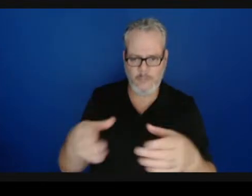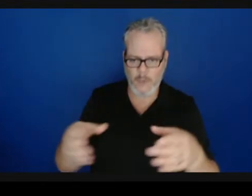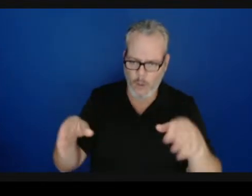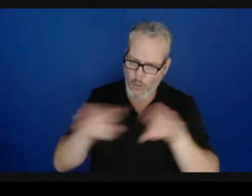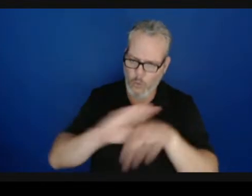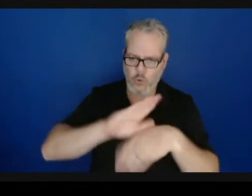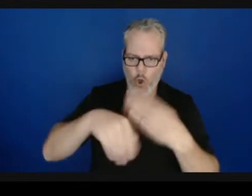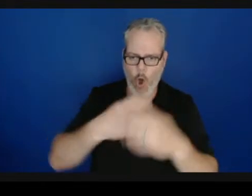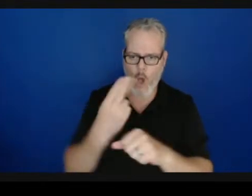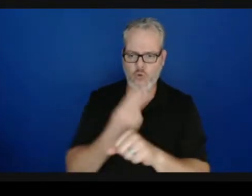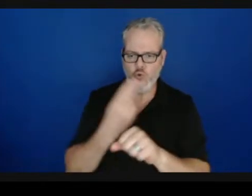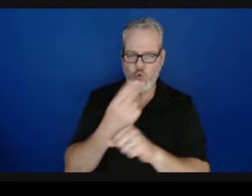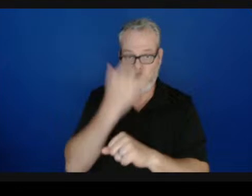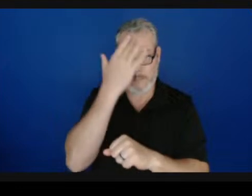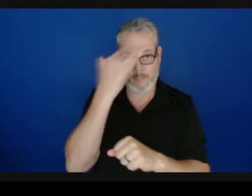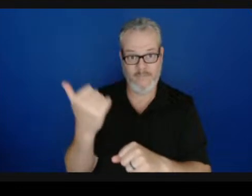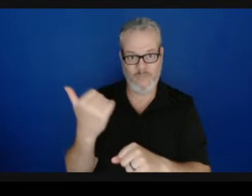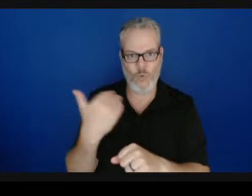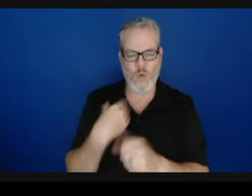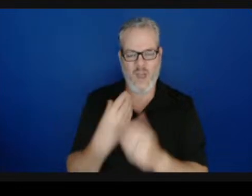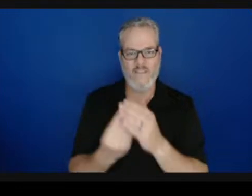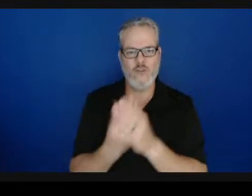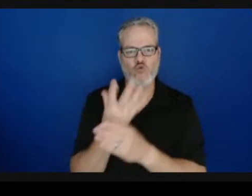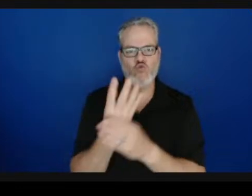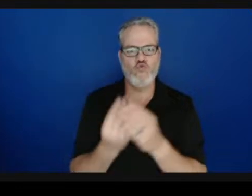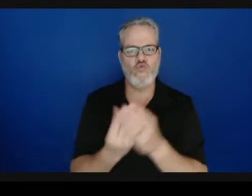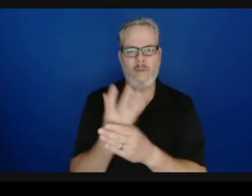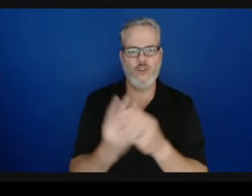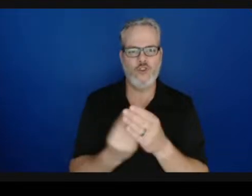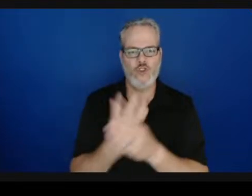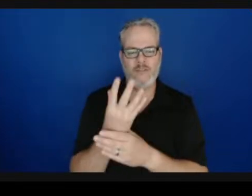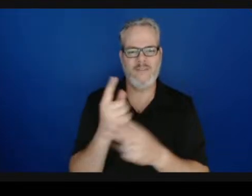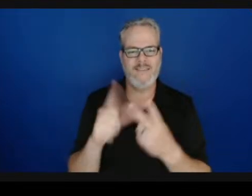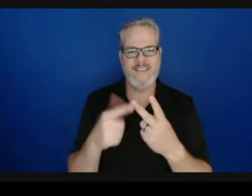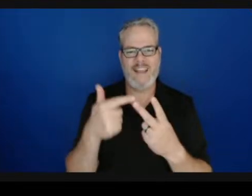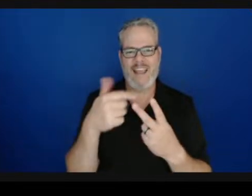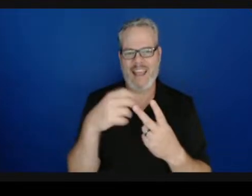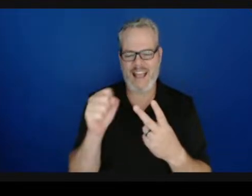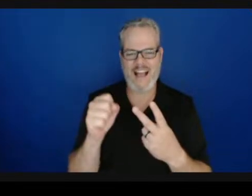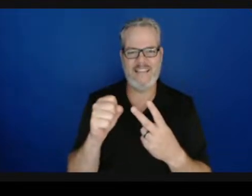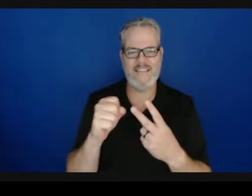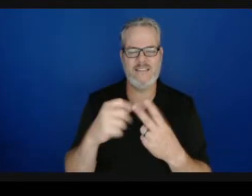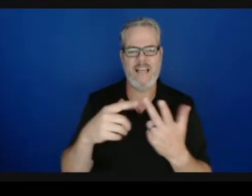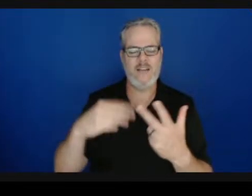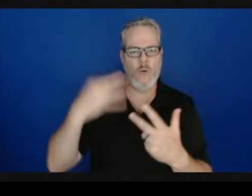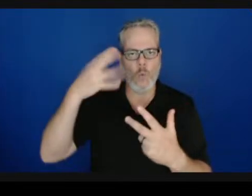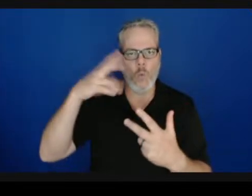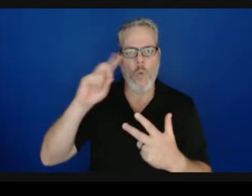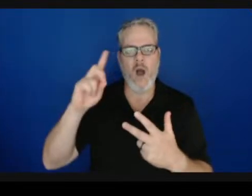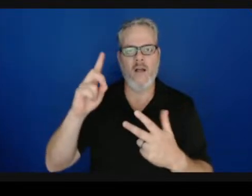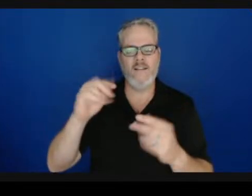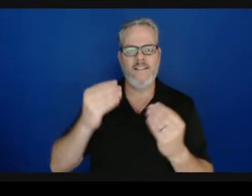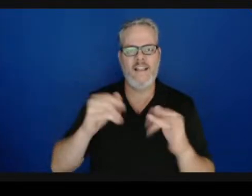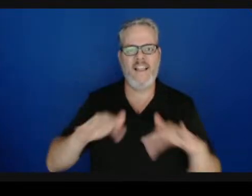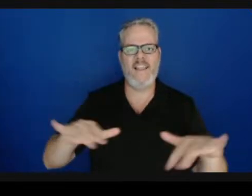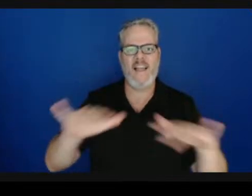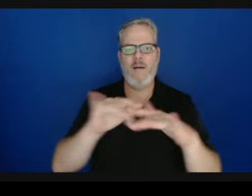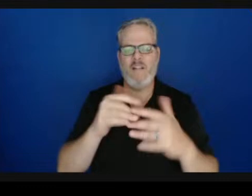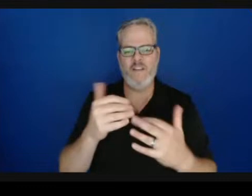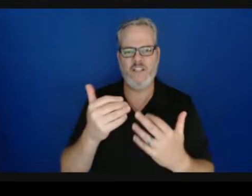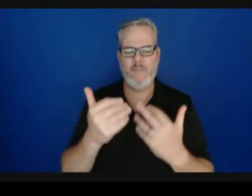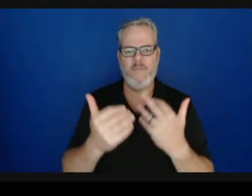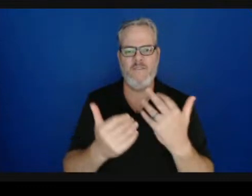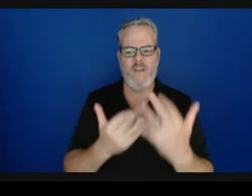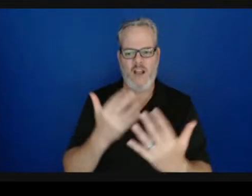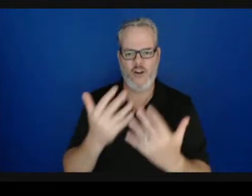to continued eruption hazards, including gas emissions and for potential wildland fire. So you can see, let's go to the